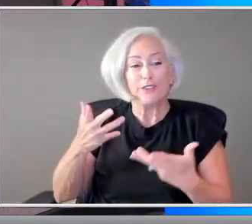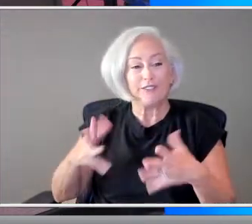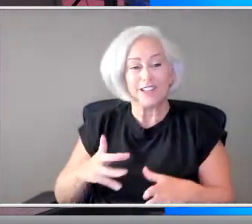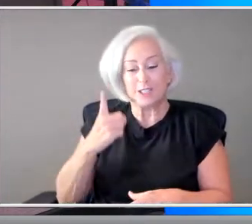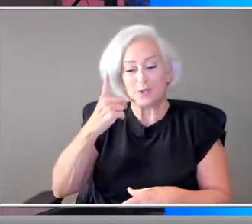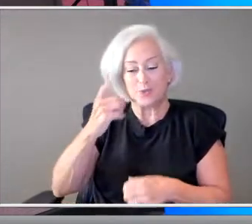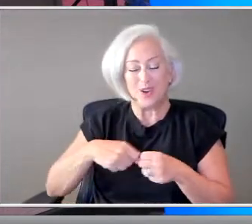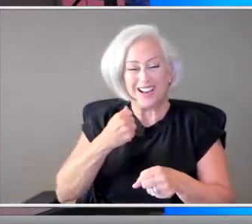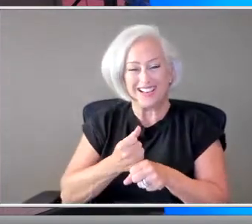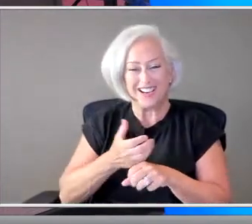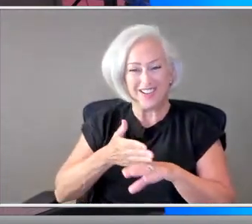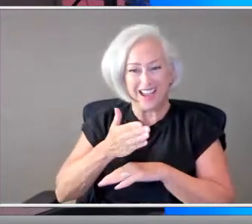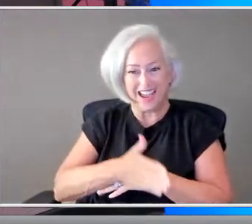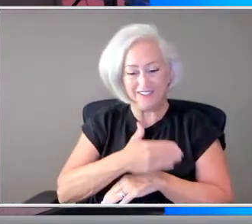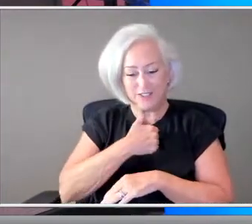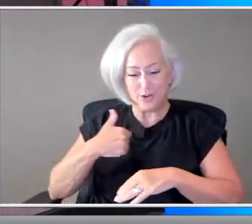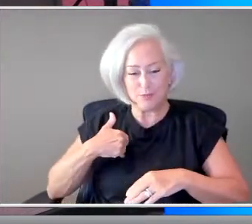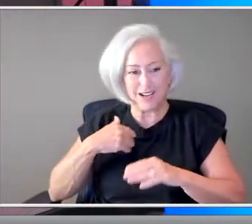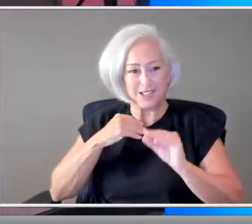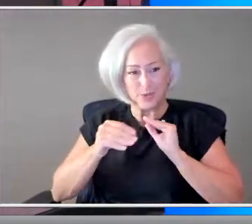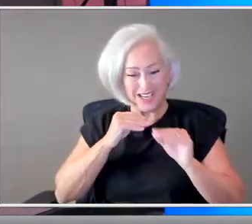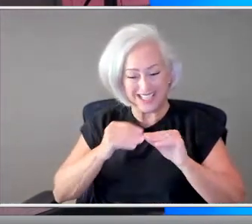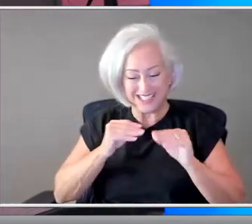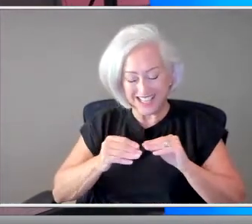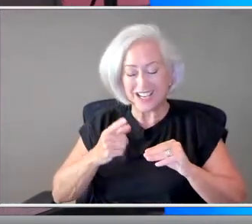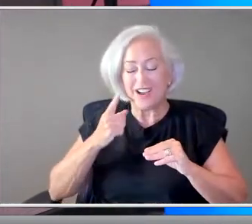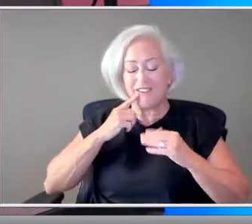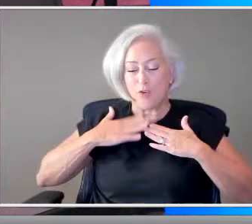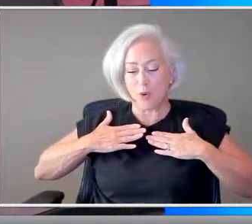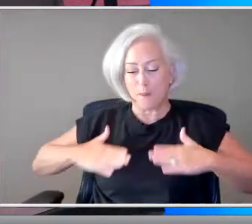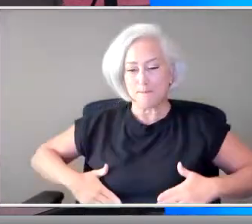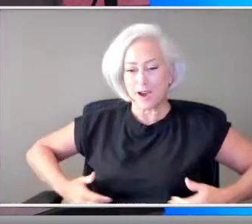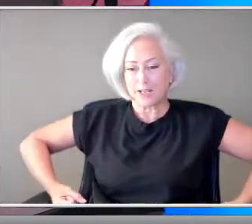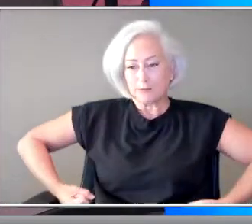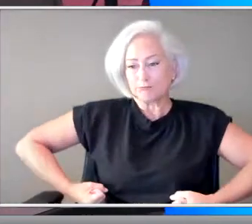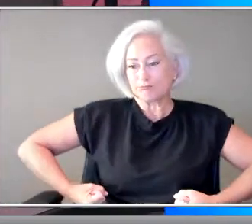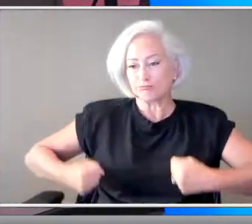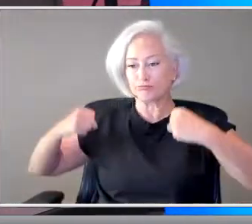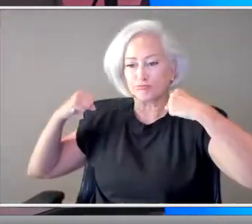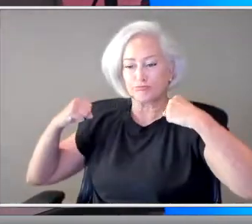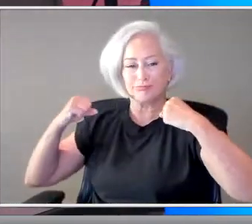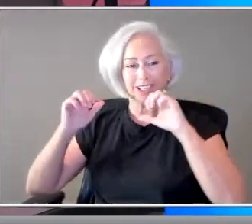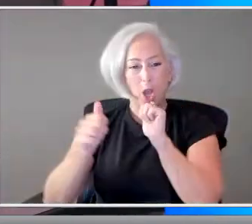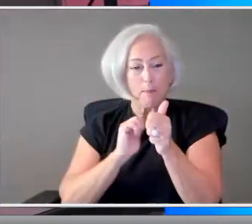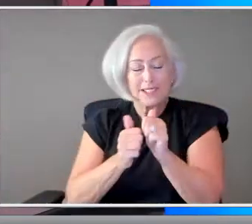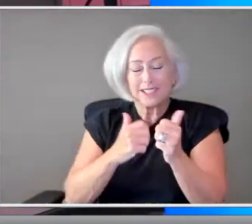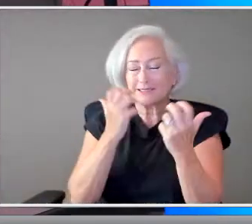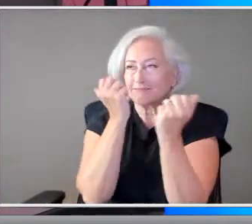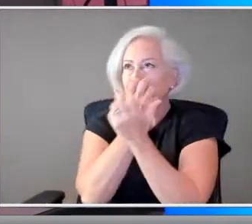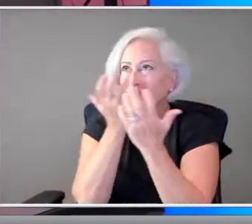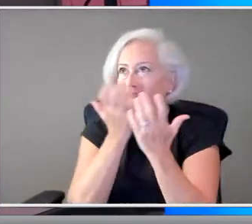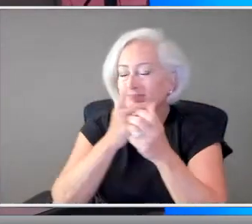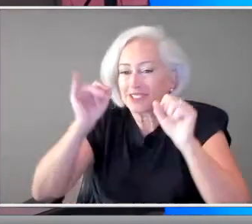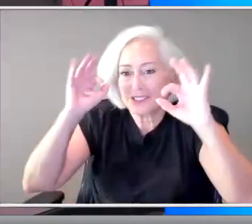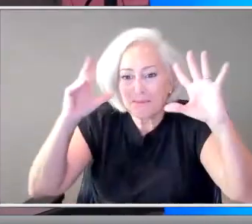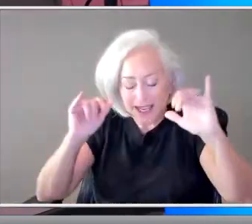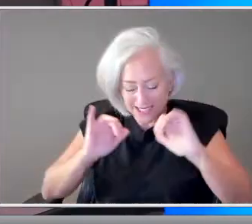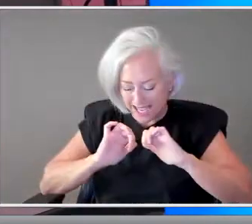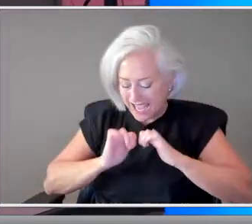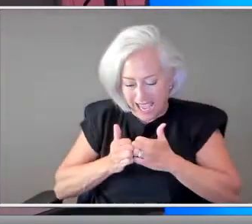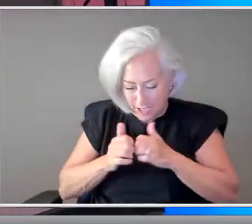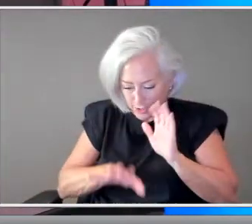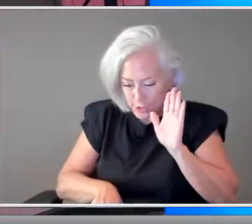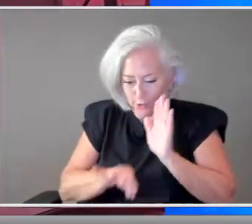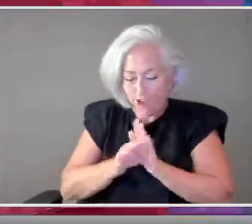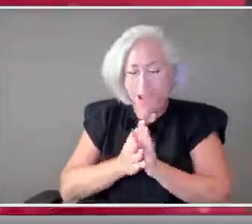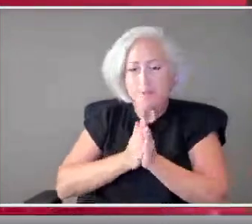Yes. And you won. Yes, I did. Which is incredible. Where did you find the energy or motivation to start training and getting in